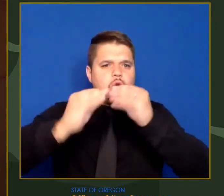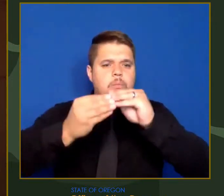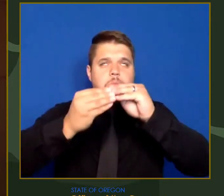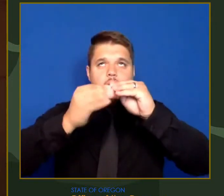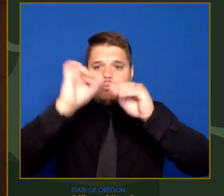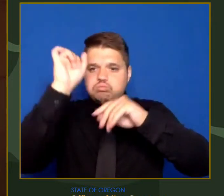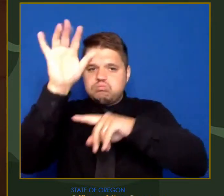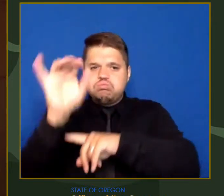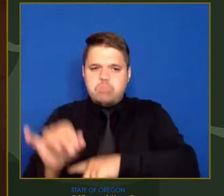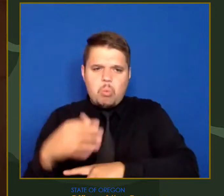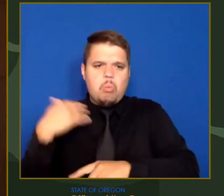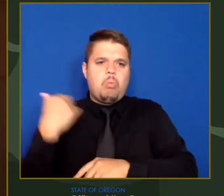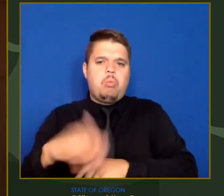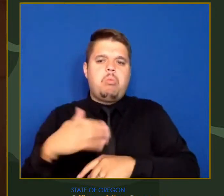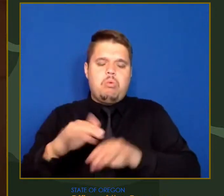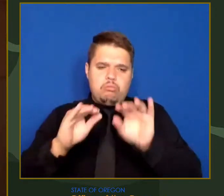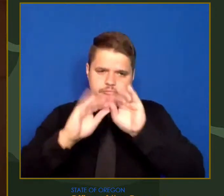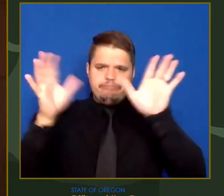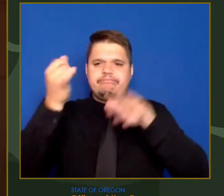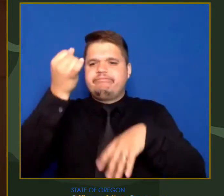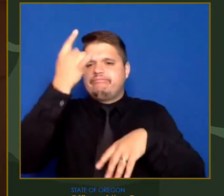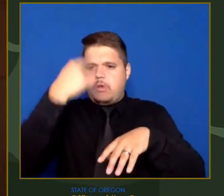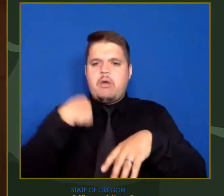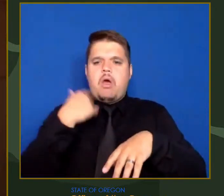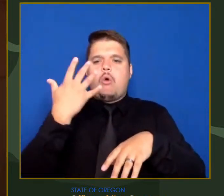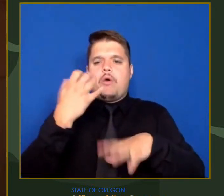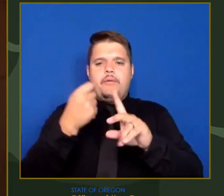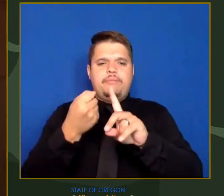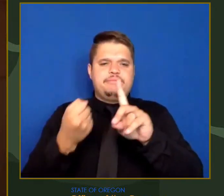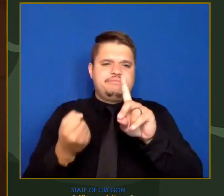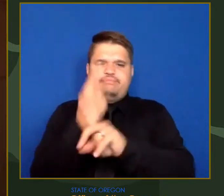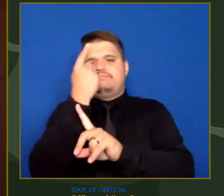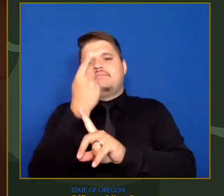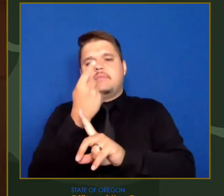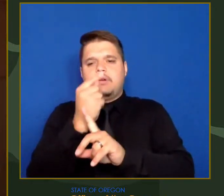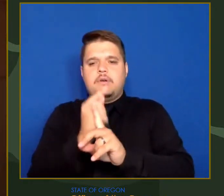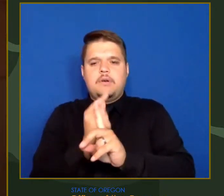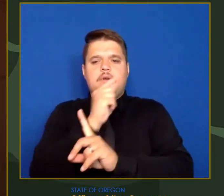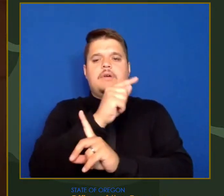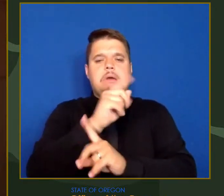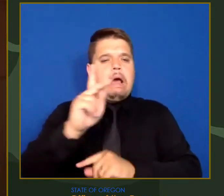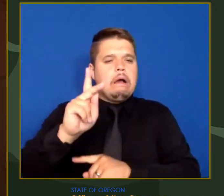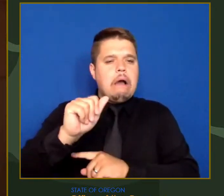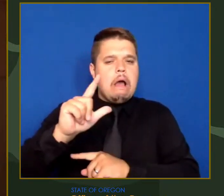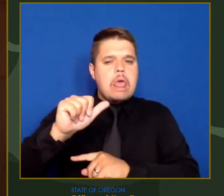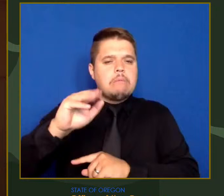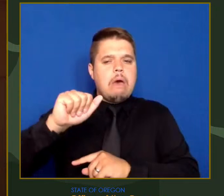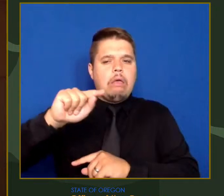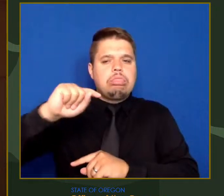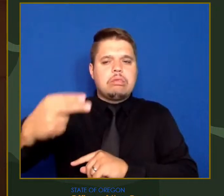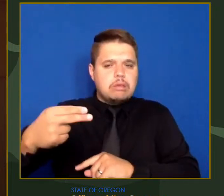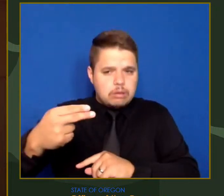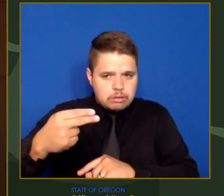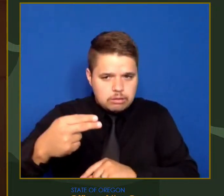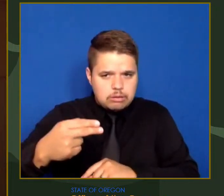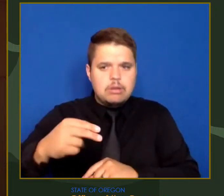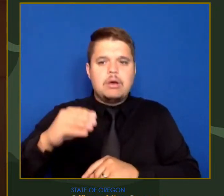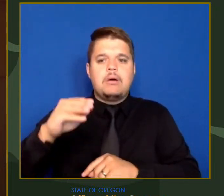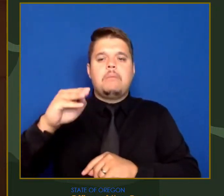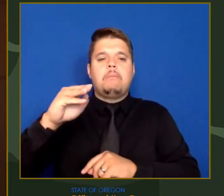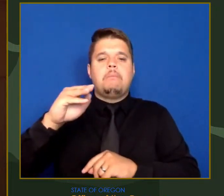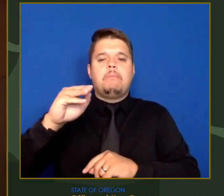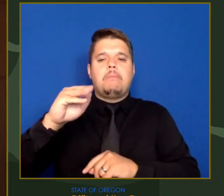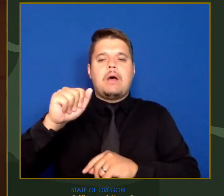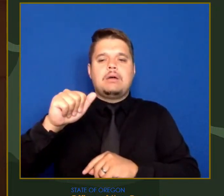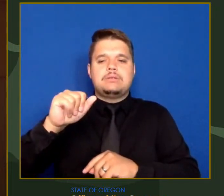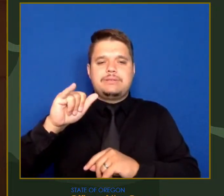could pivot for a moment and talk about the Klamath Basin. As I'm sure you're aware, there's growing tensions down there. The federal government has cut off water